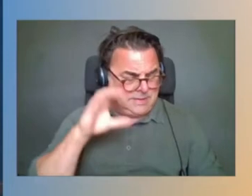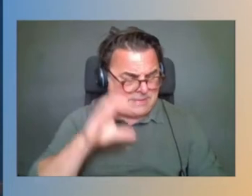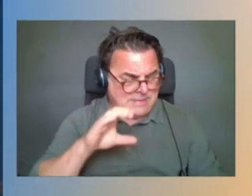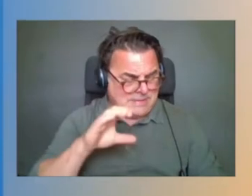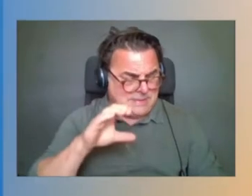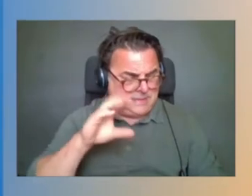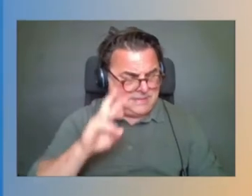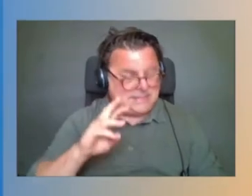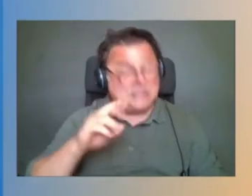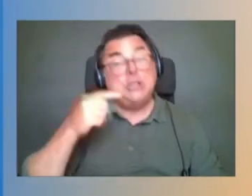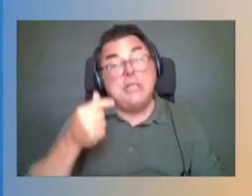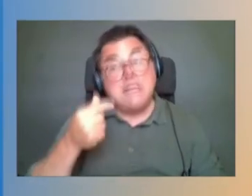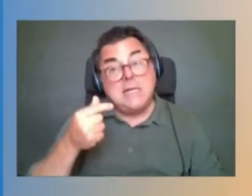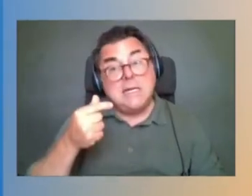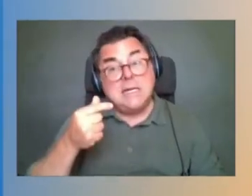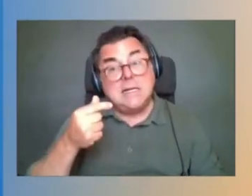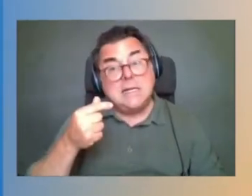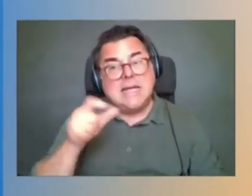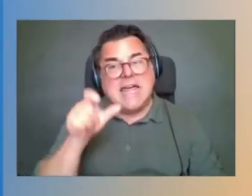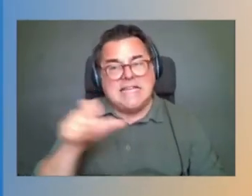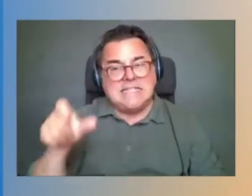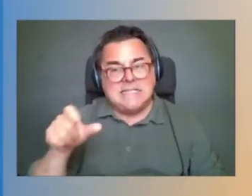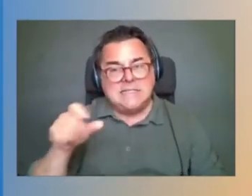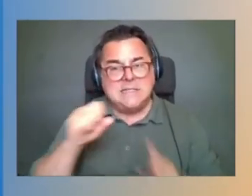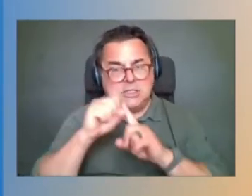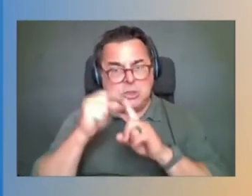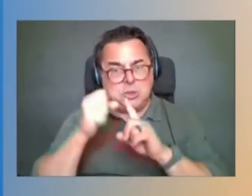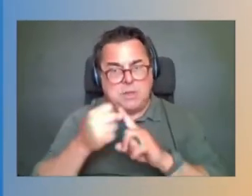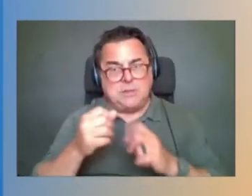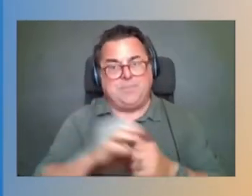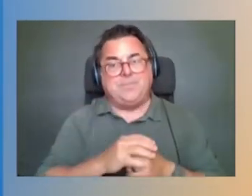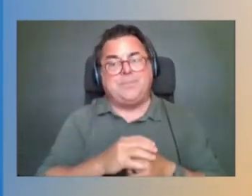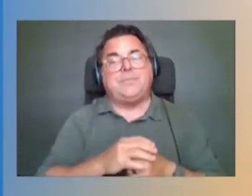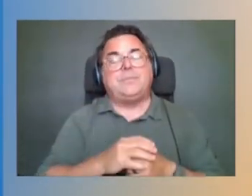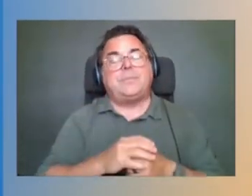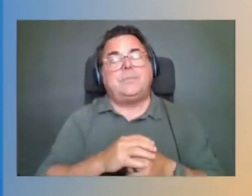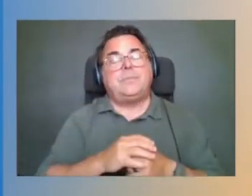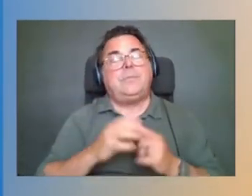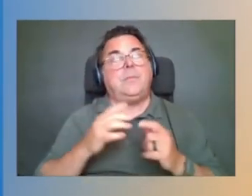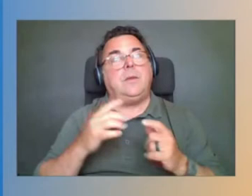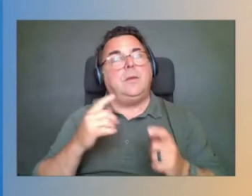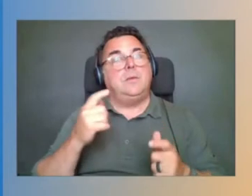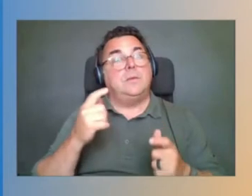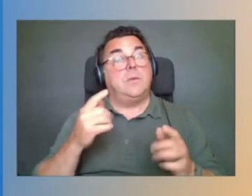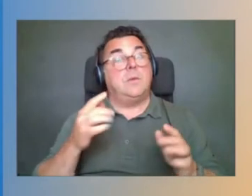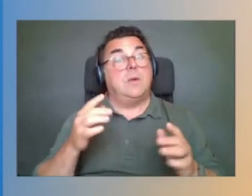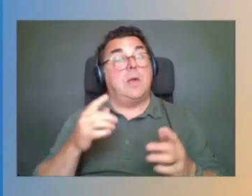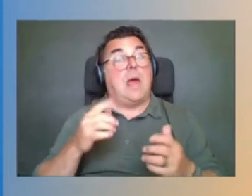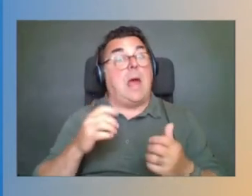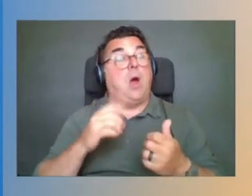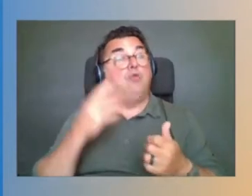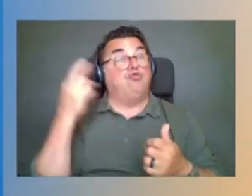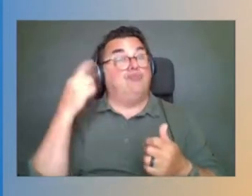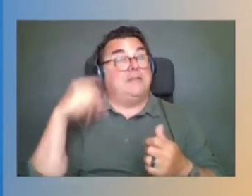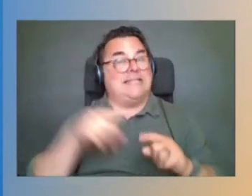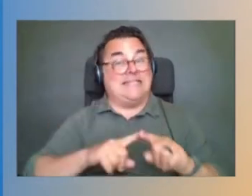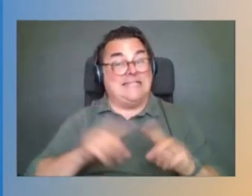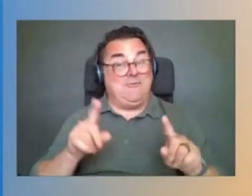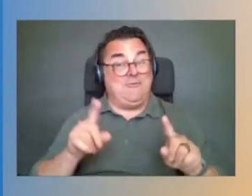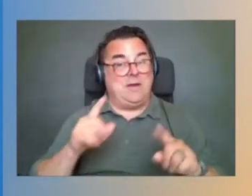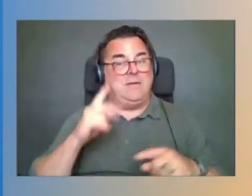C6G instance types. And one of the big things that we did in this generation of instance type